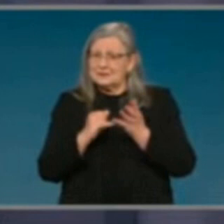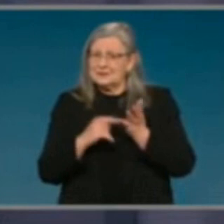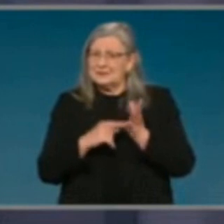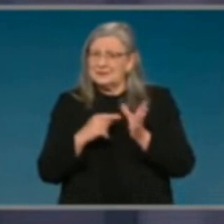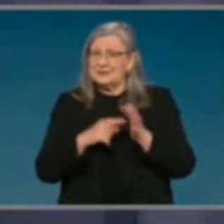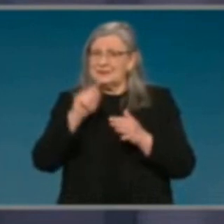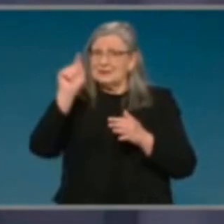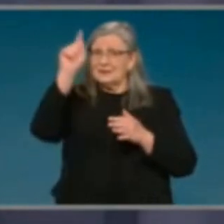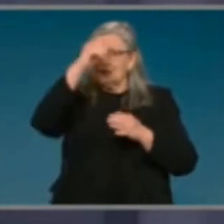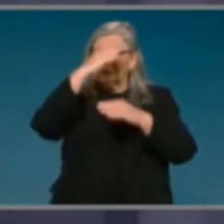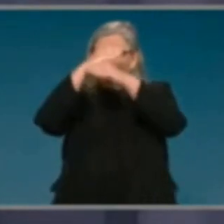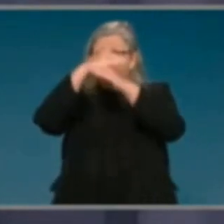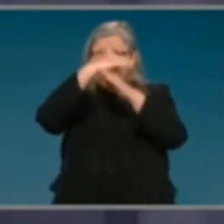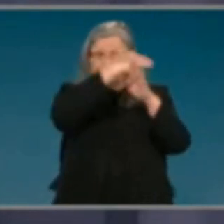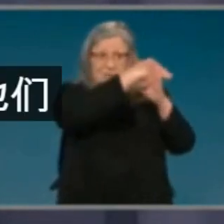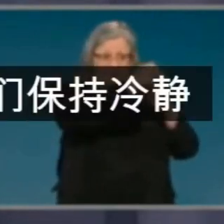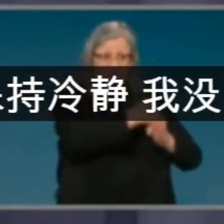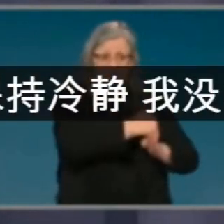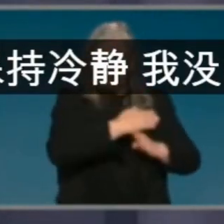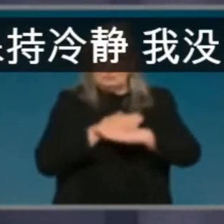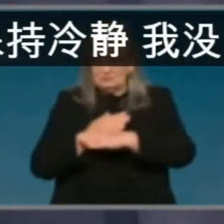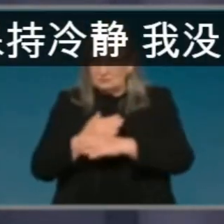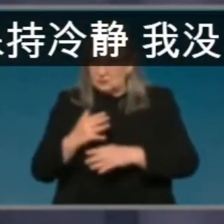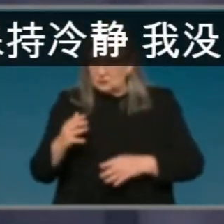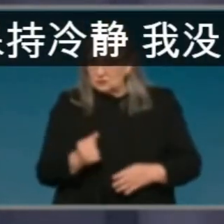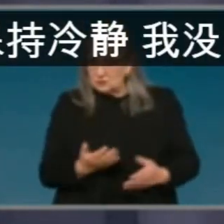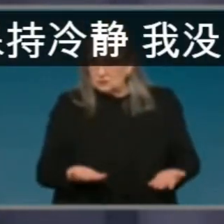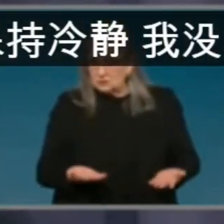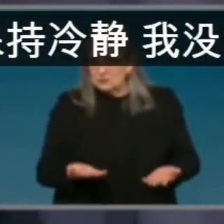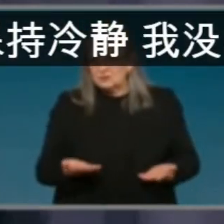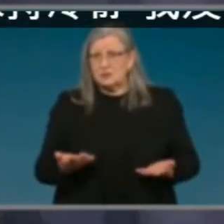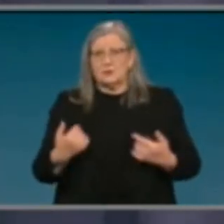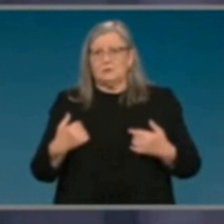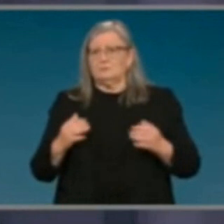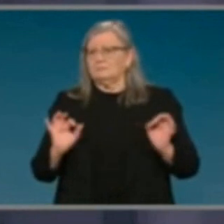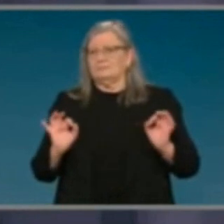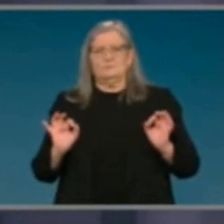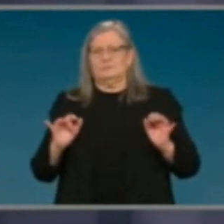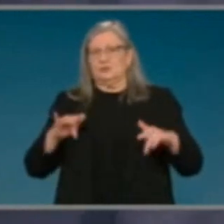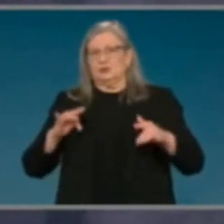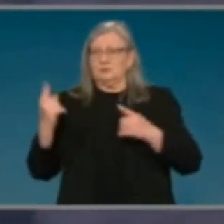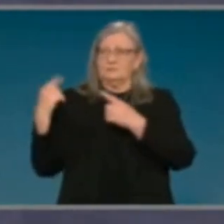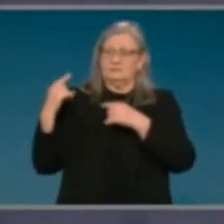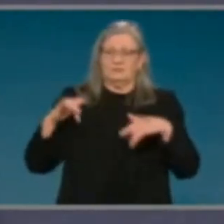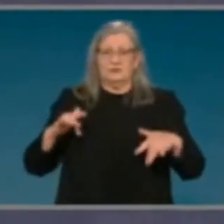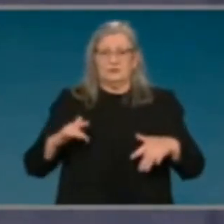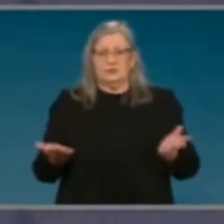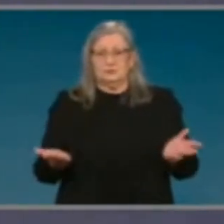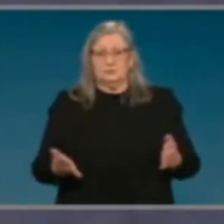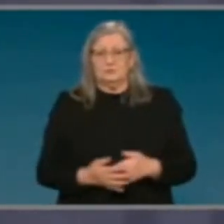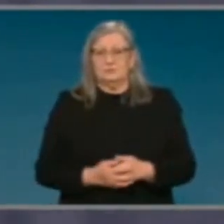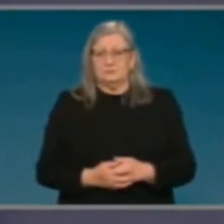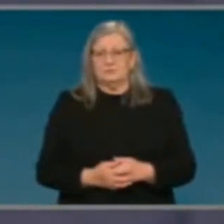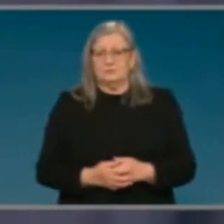to hold their nerve if that is the path they're looking at? I've not received any advice to that effect. Professor Kelly, what's your view of the idea that